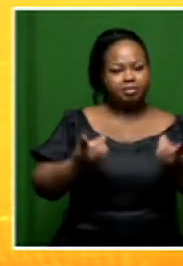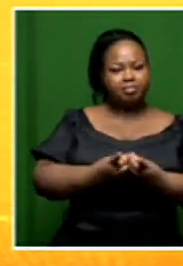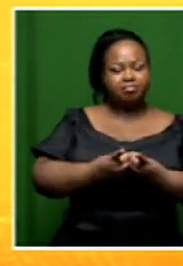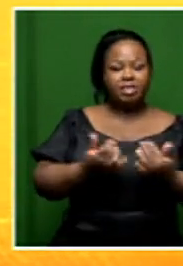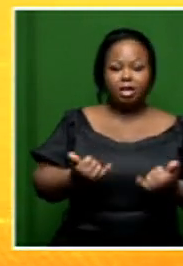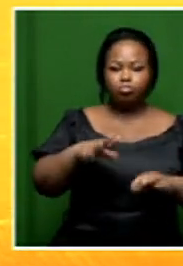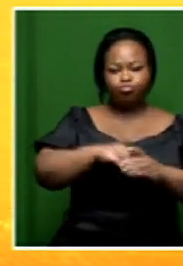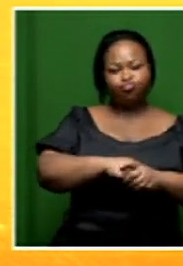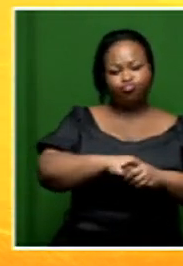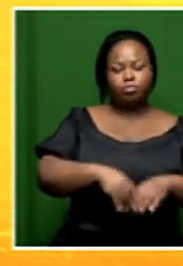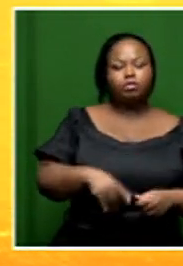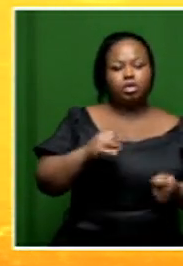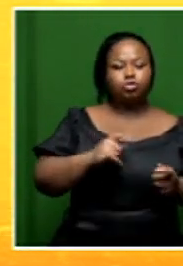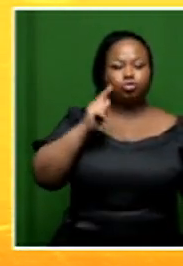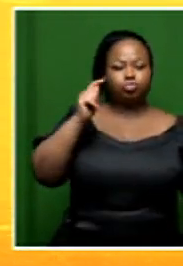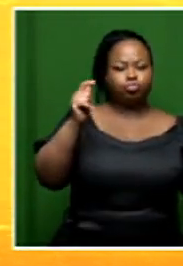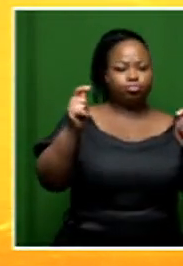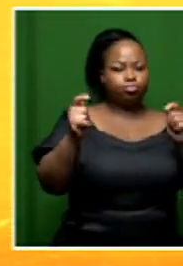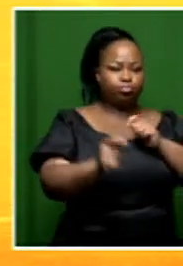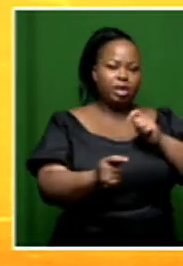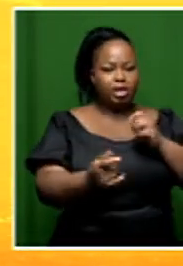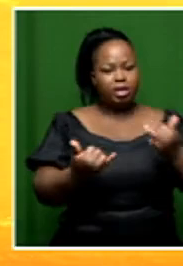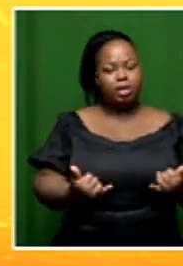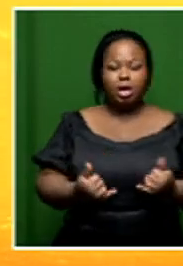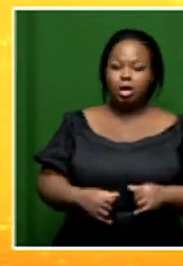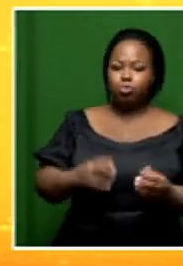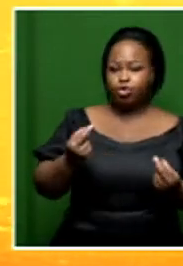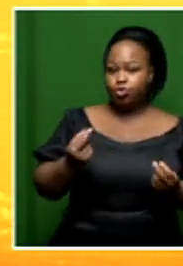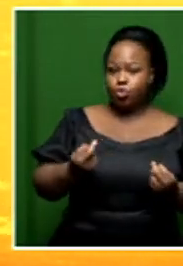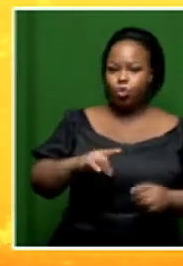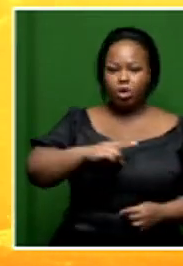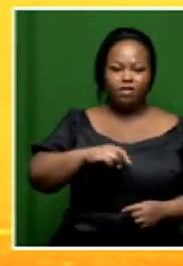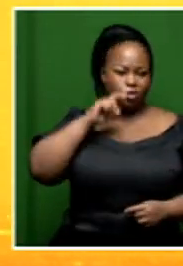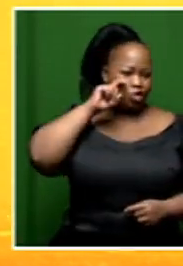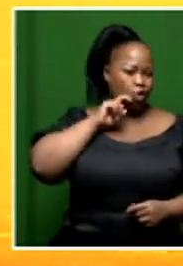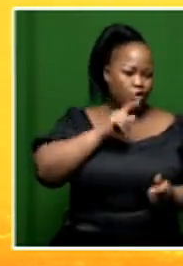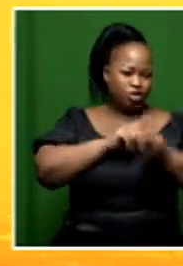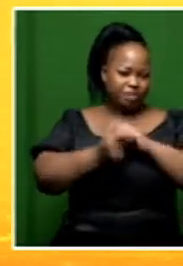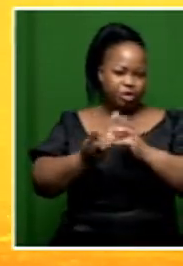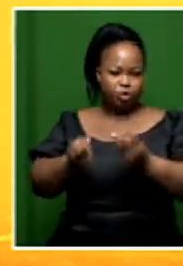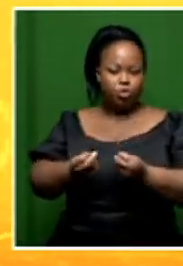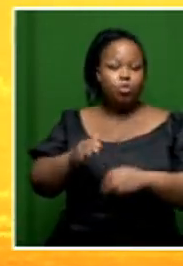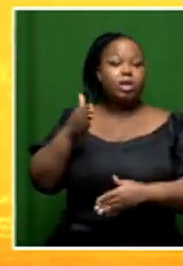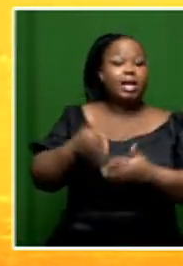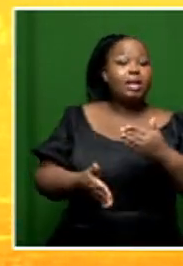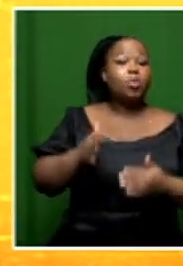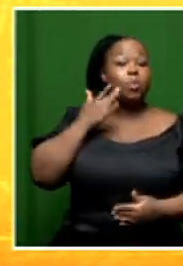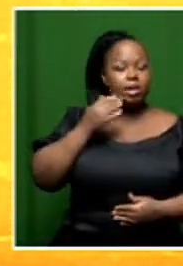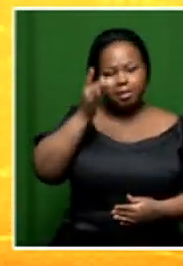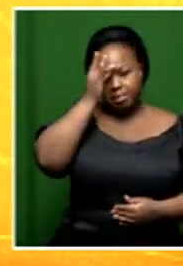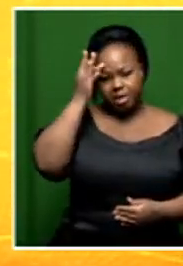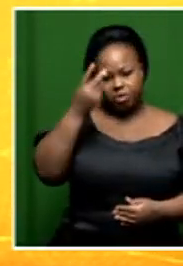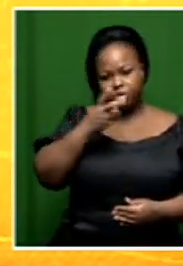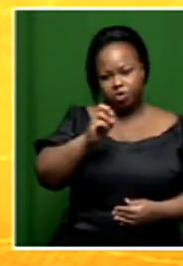taking part as part of the department's move to digital transmitters, and the move to digital is, of course, expected to be completed by